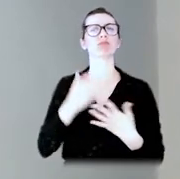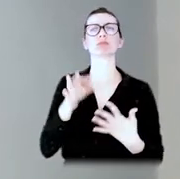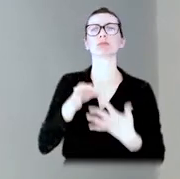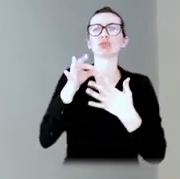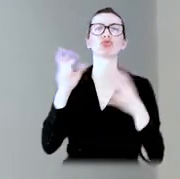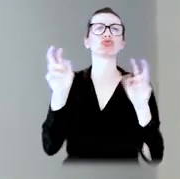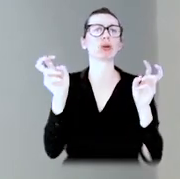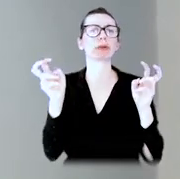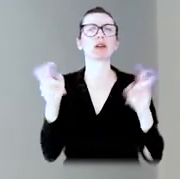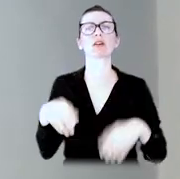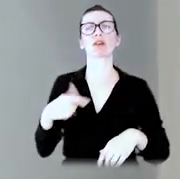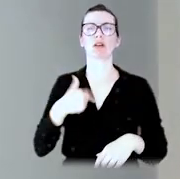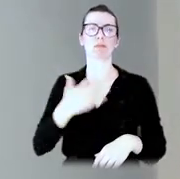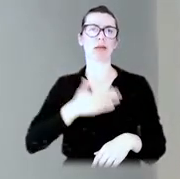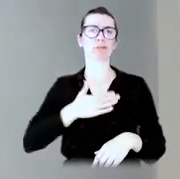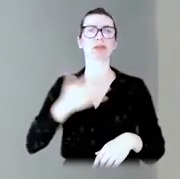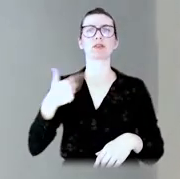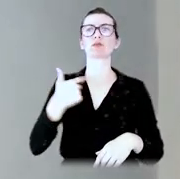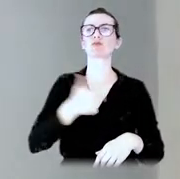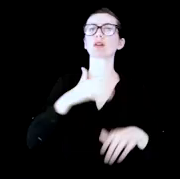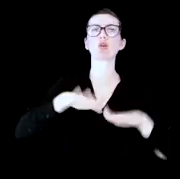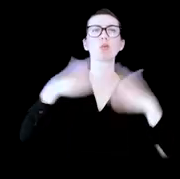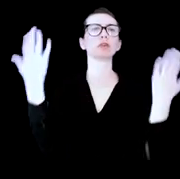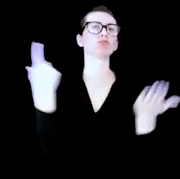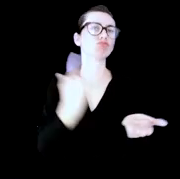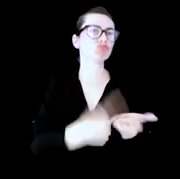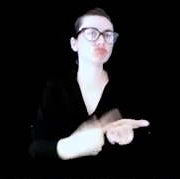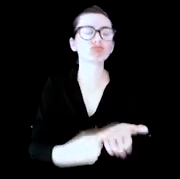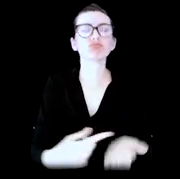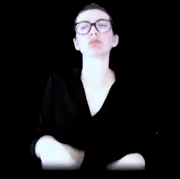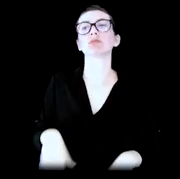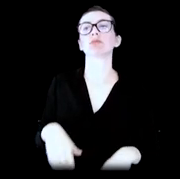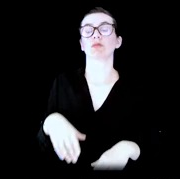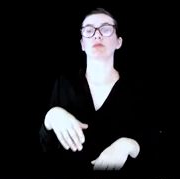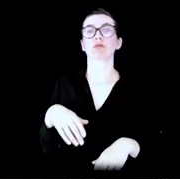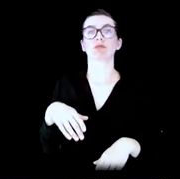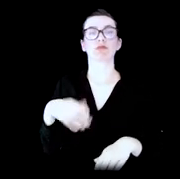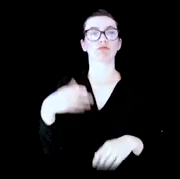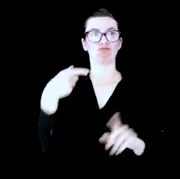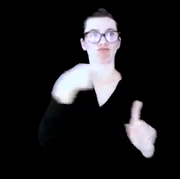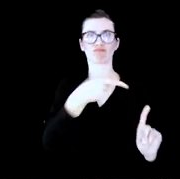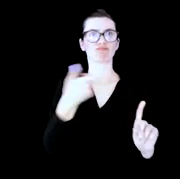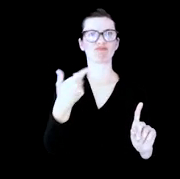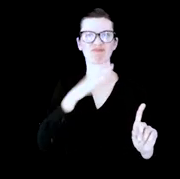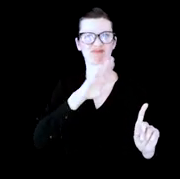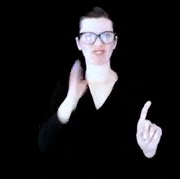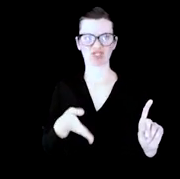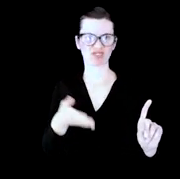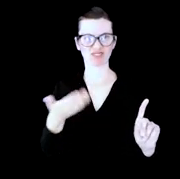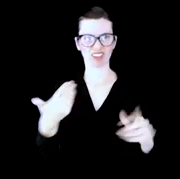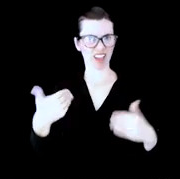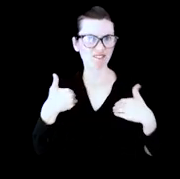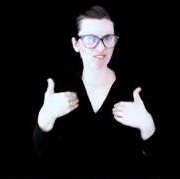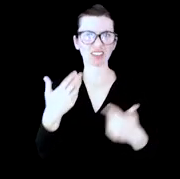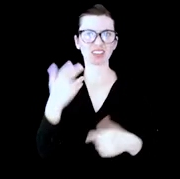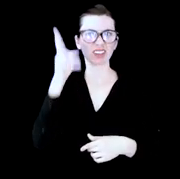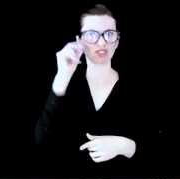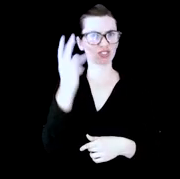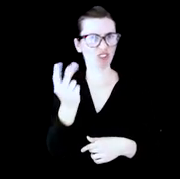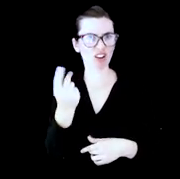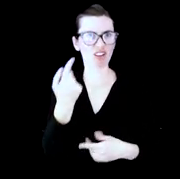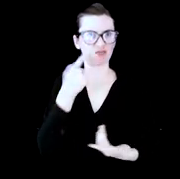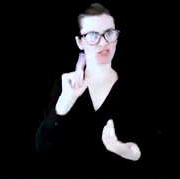glad that we're opening up and discussing, because you had not had a hearing dog for